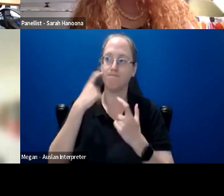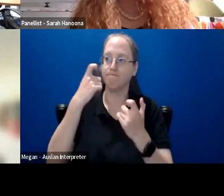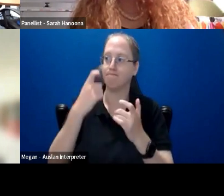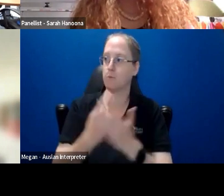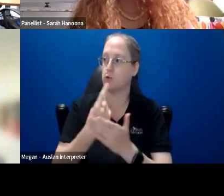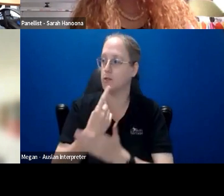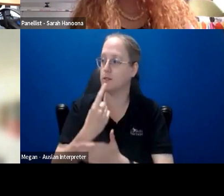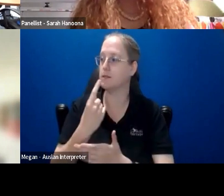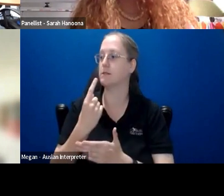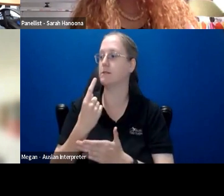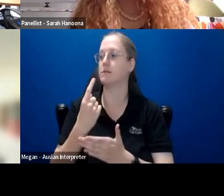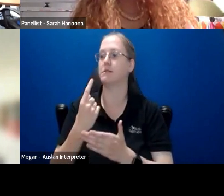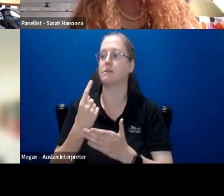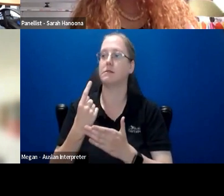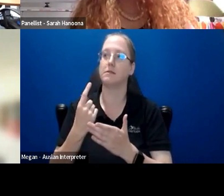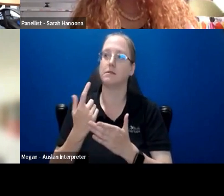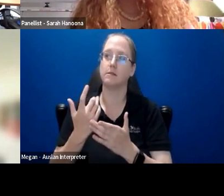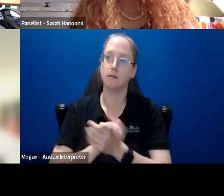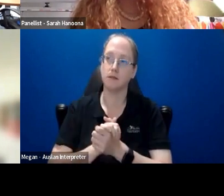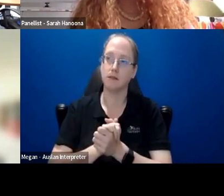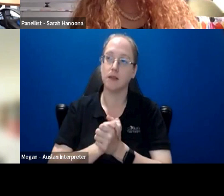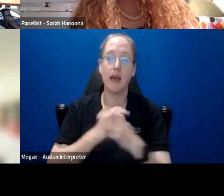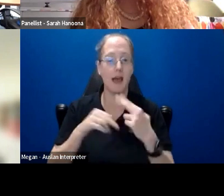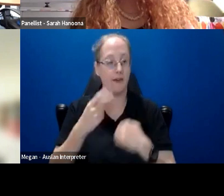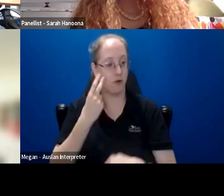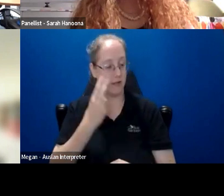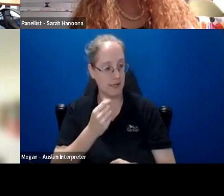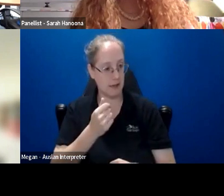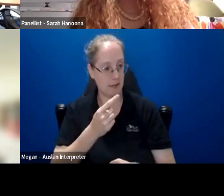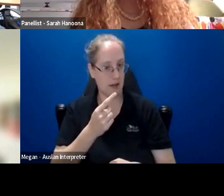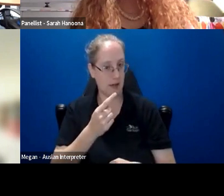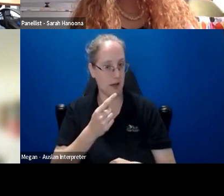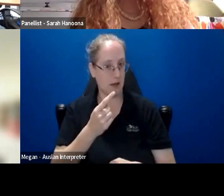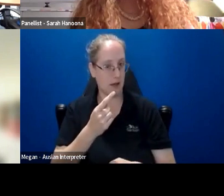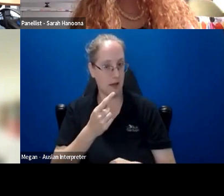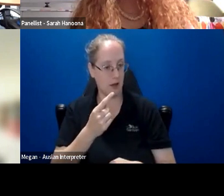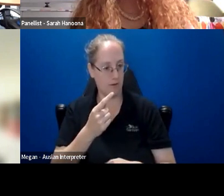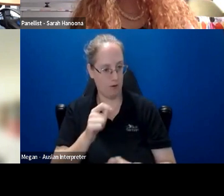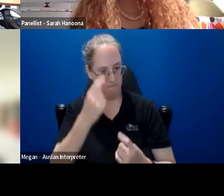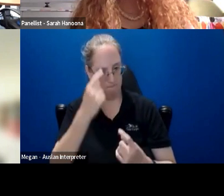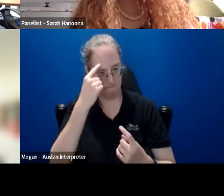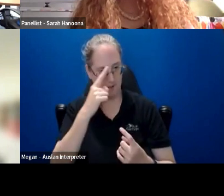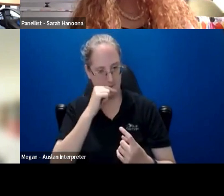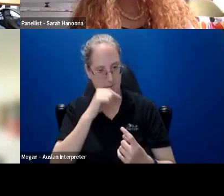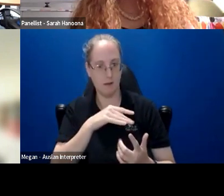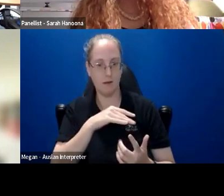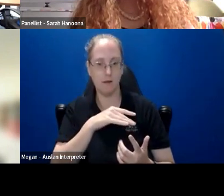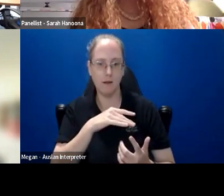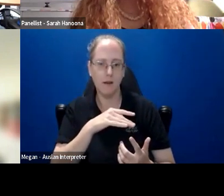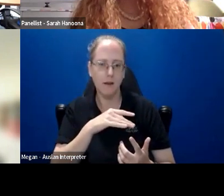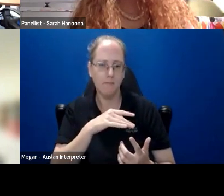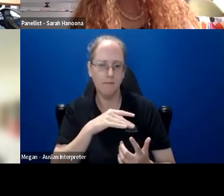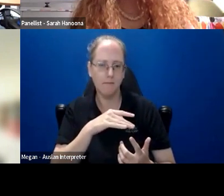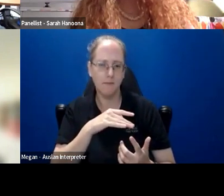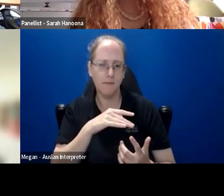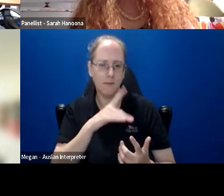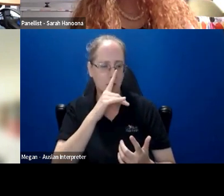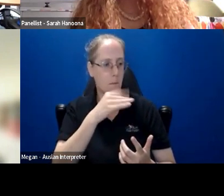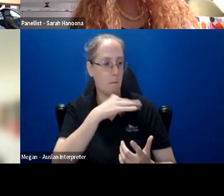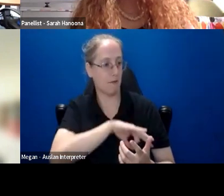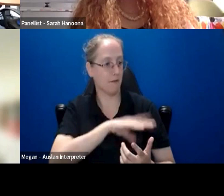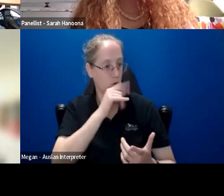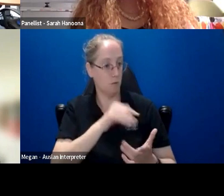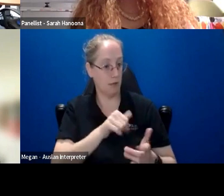and if you see something on your way where you think this can be something for you and it can be a good outcome for